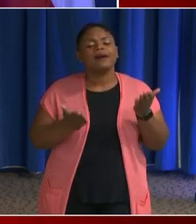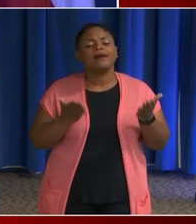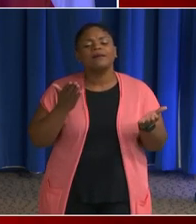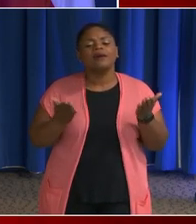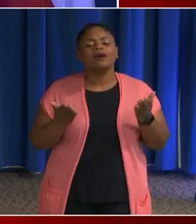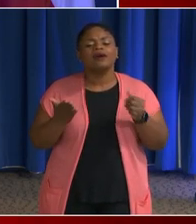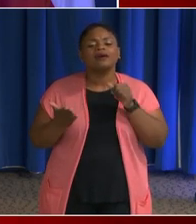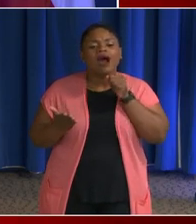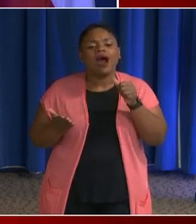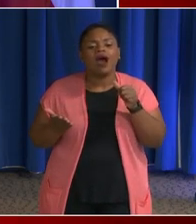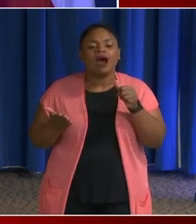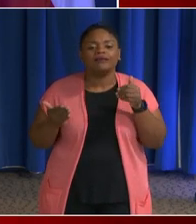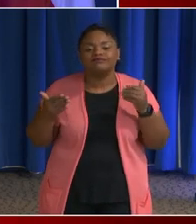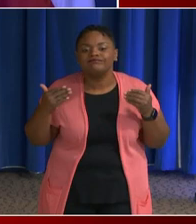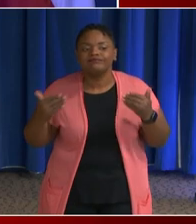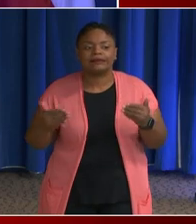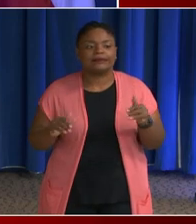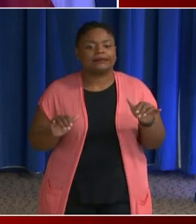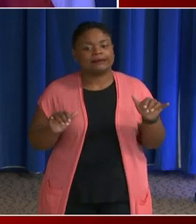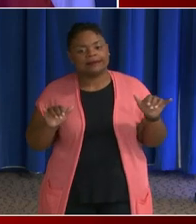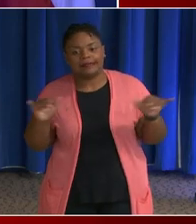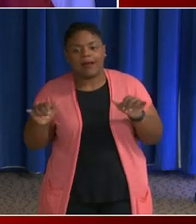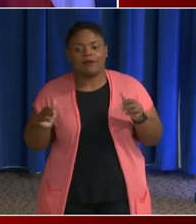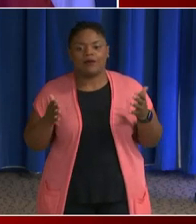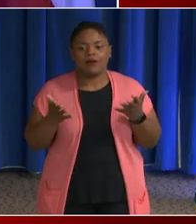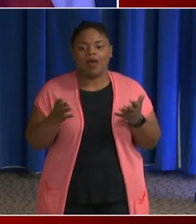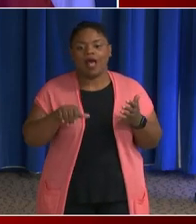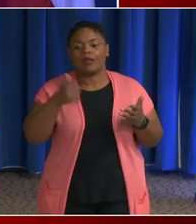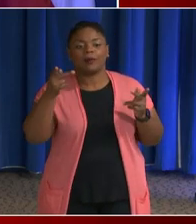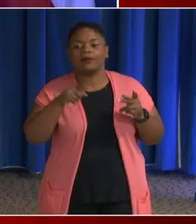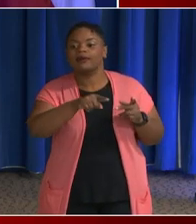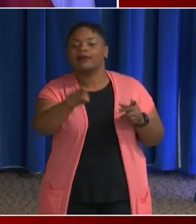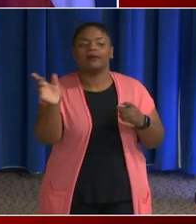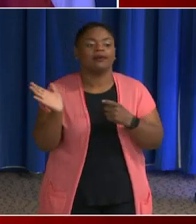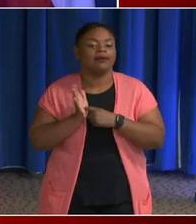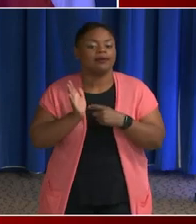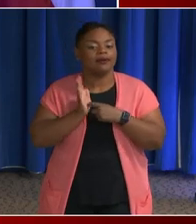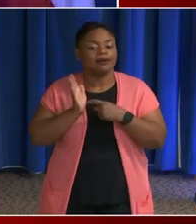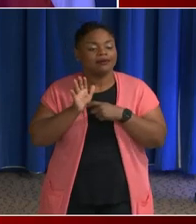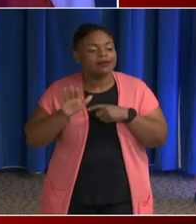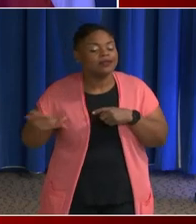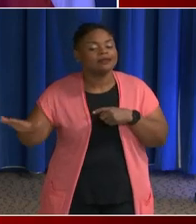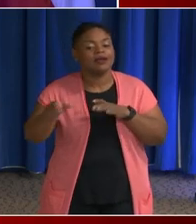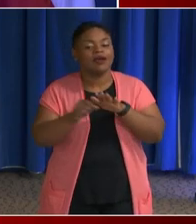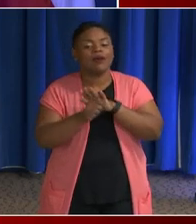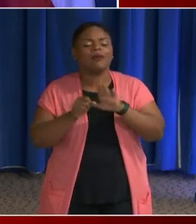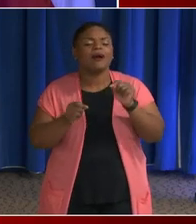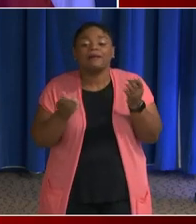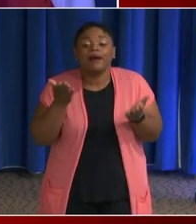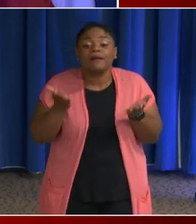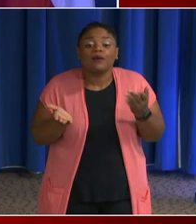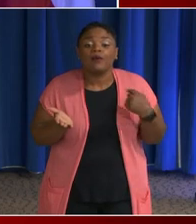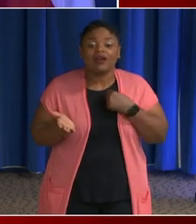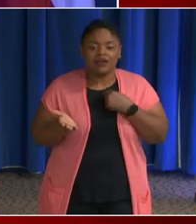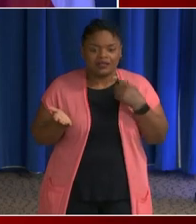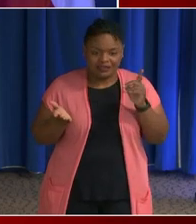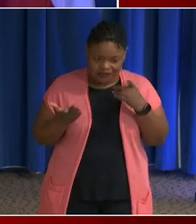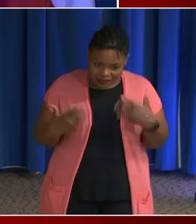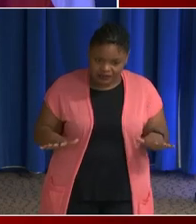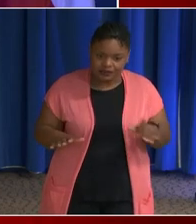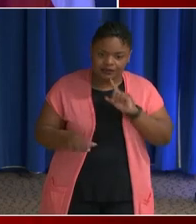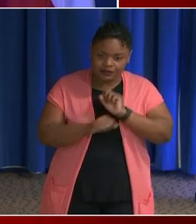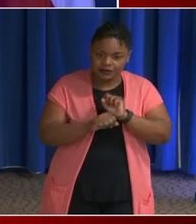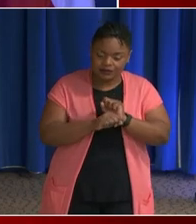being demanded of police departments across the country, but that could be because we've already done a lot of that. For example, one of